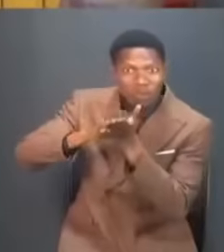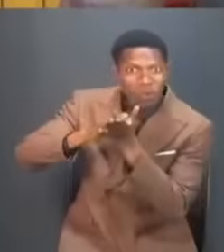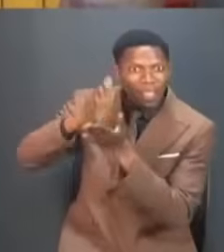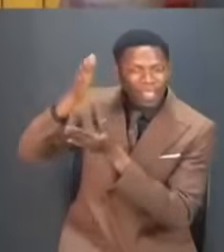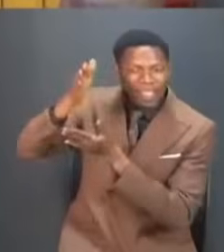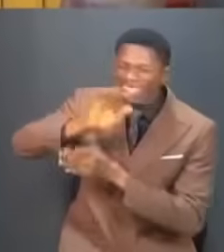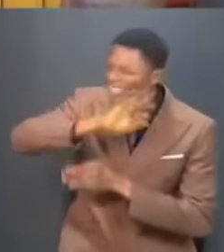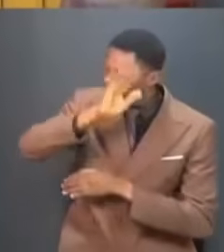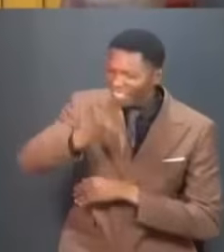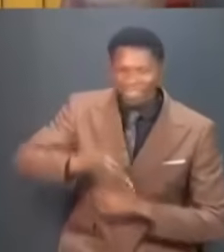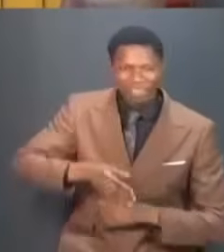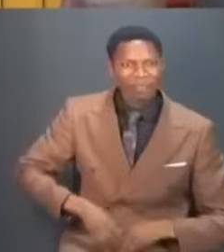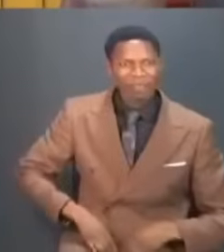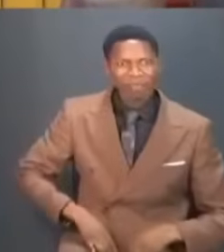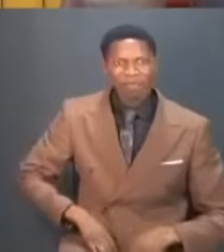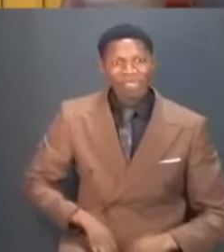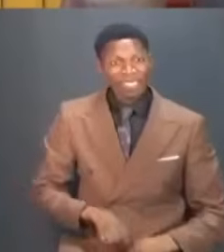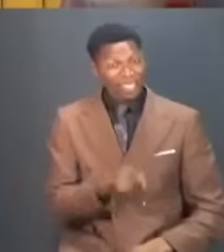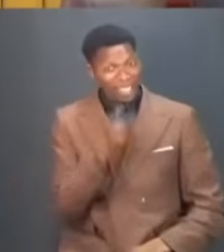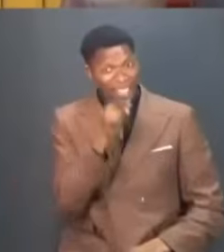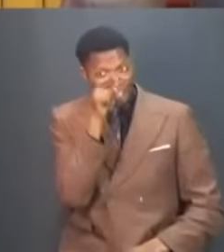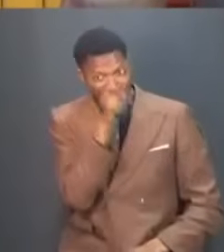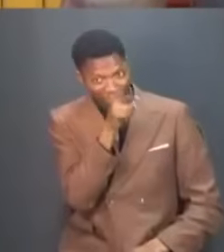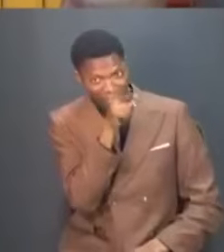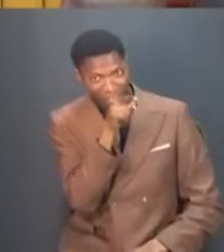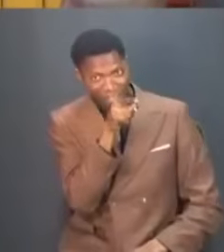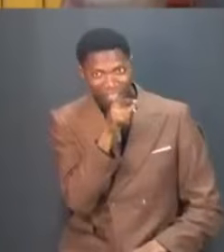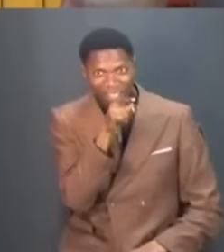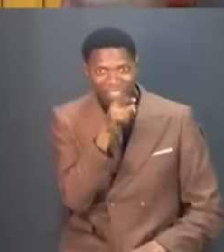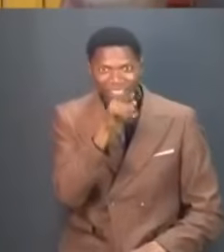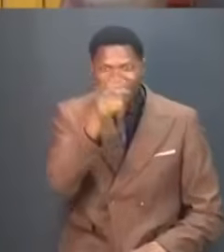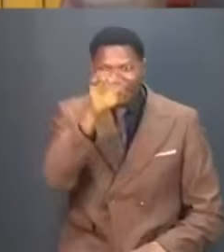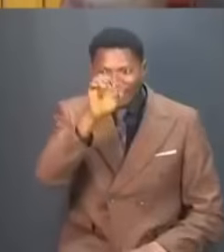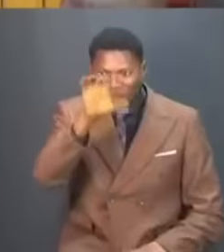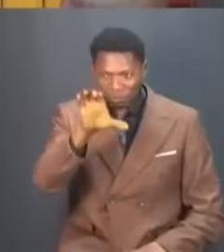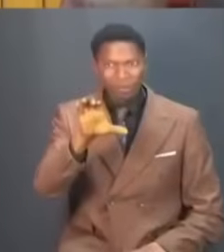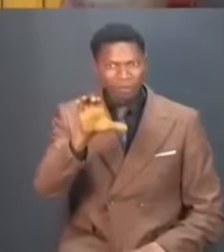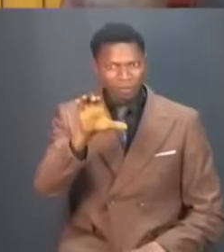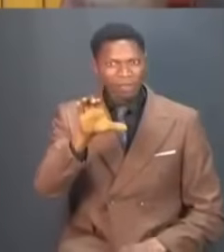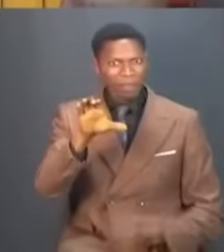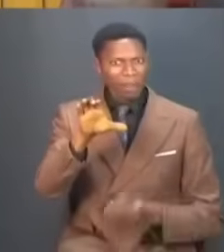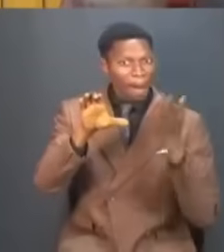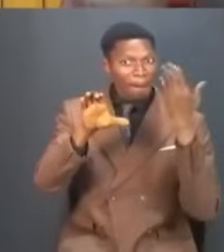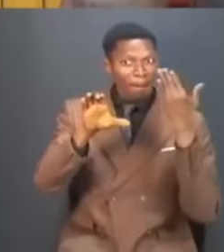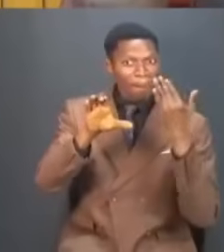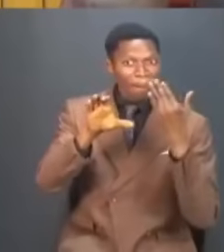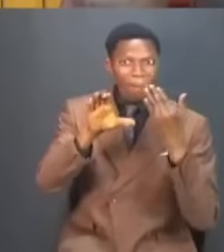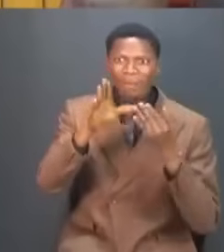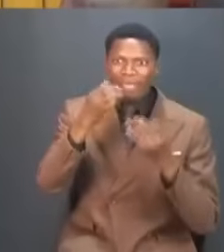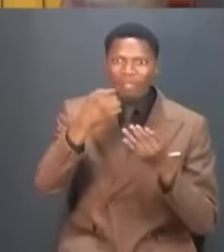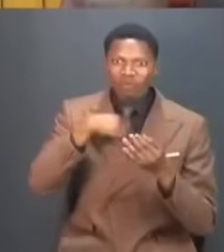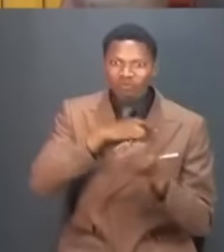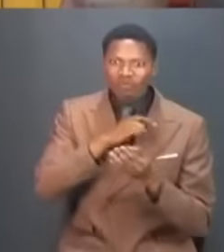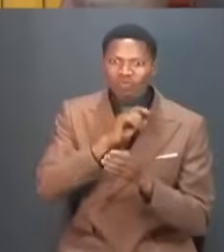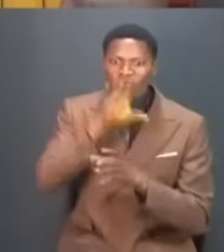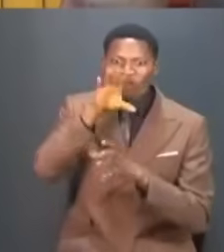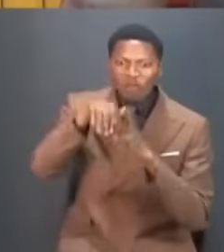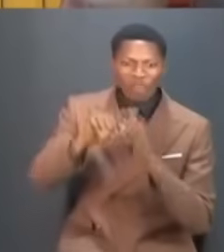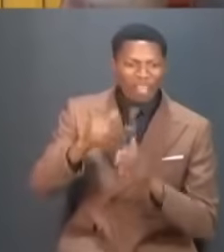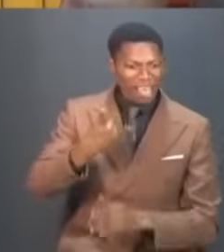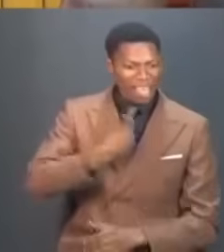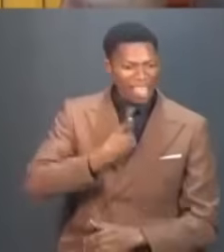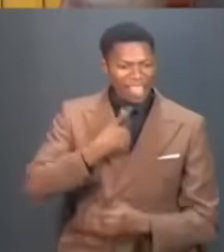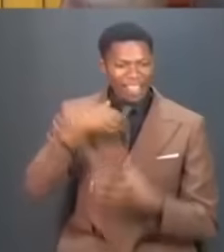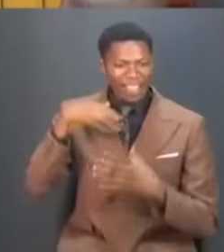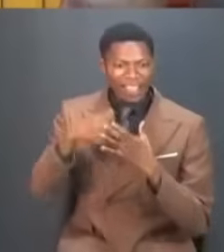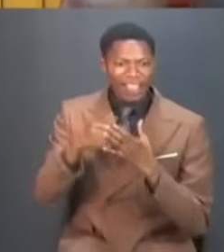Speaker, he was electoral commissioner, and we used to engage in political debates